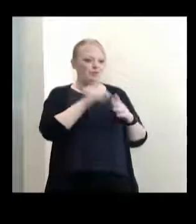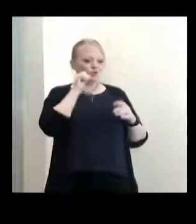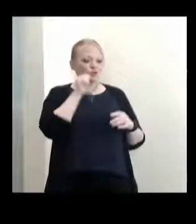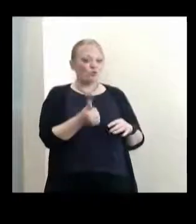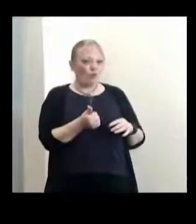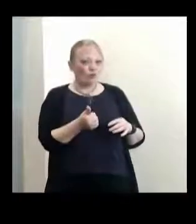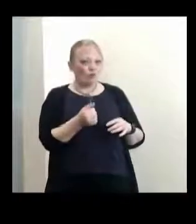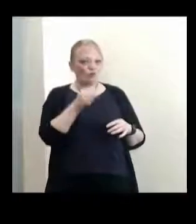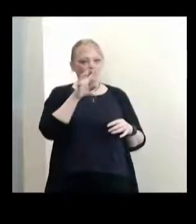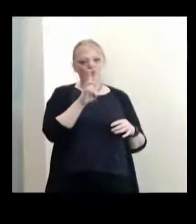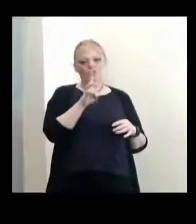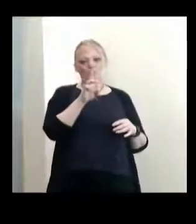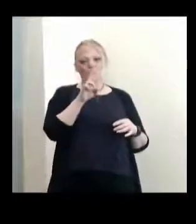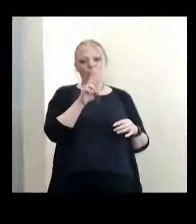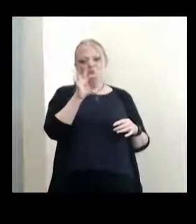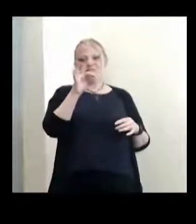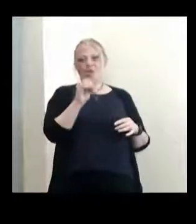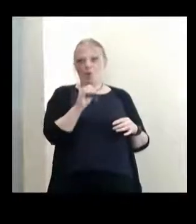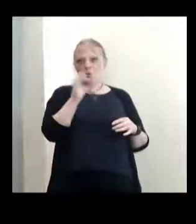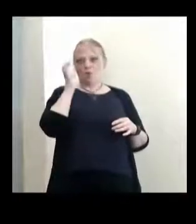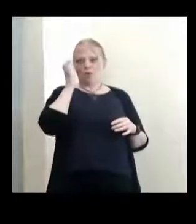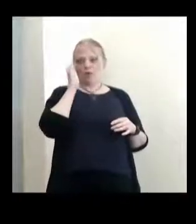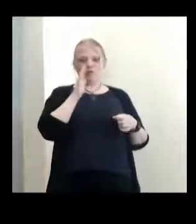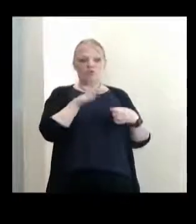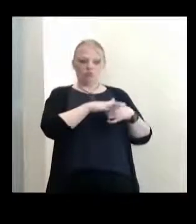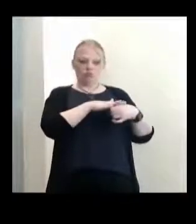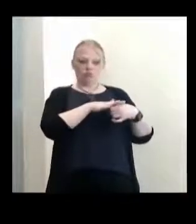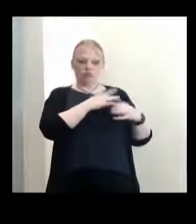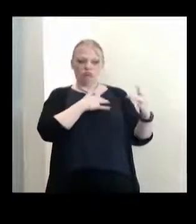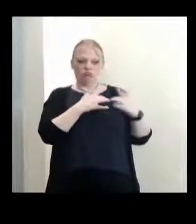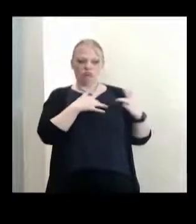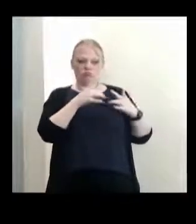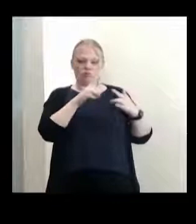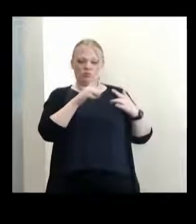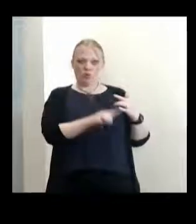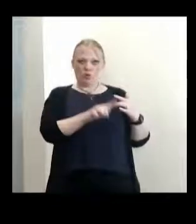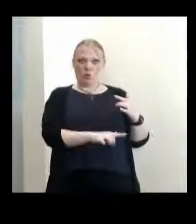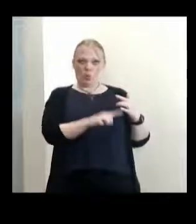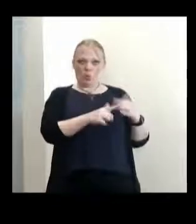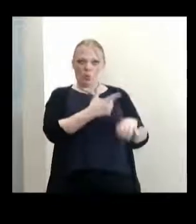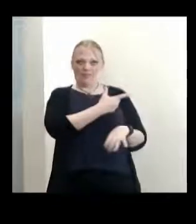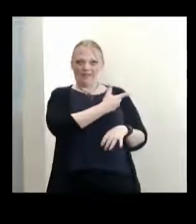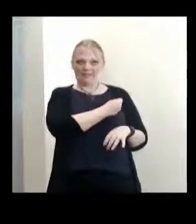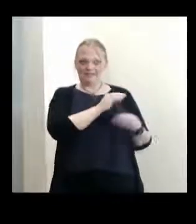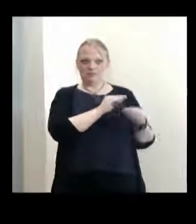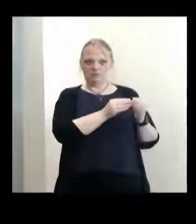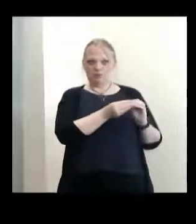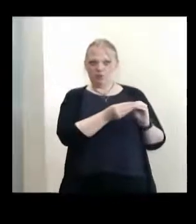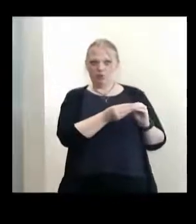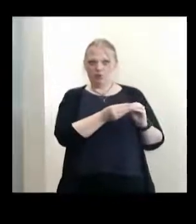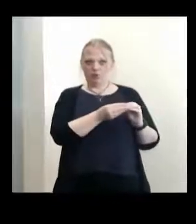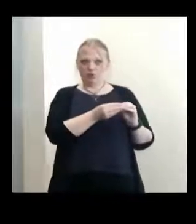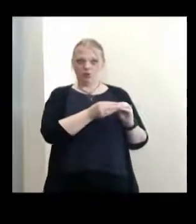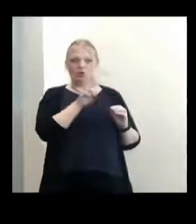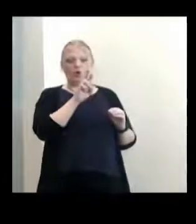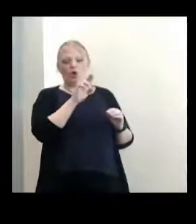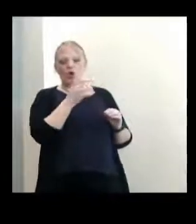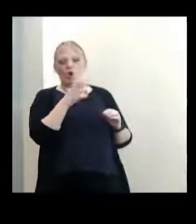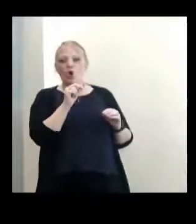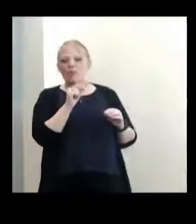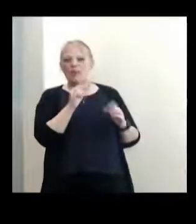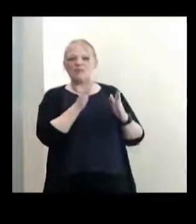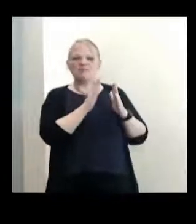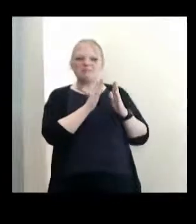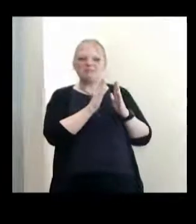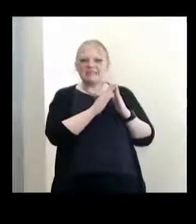on WUFO radio, so areas of concern where there's been low vaccination rates, both in inner city